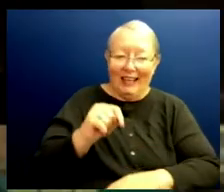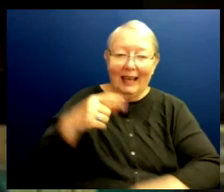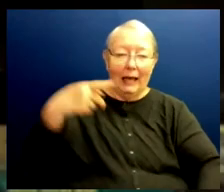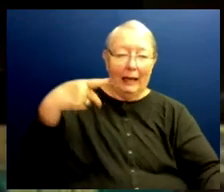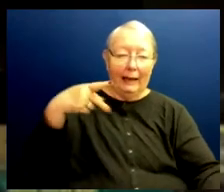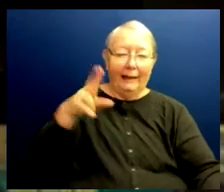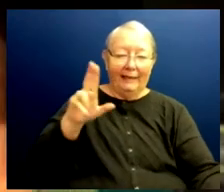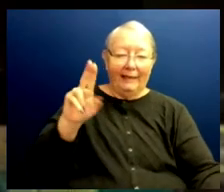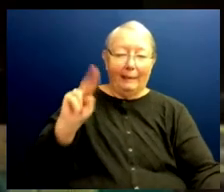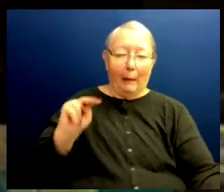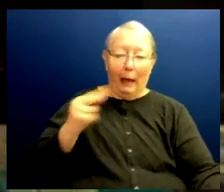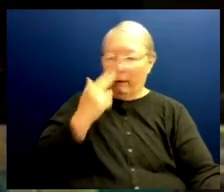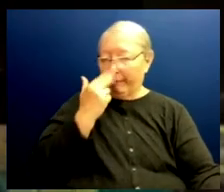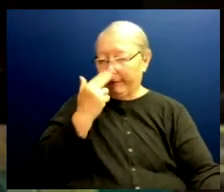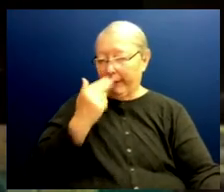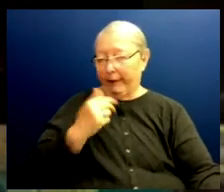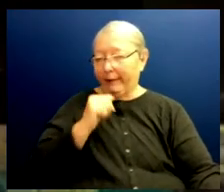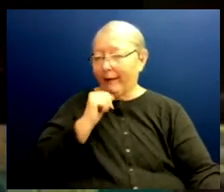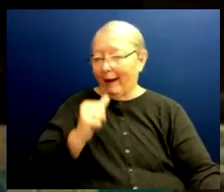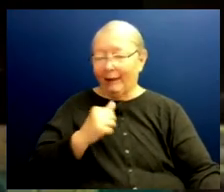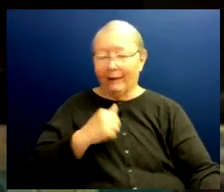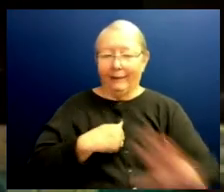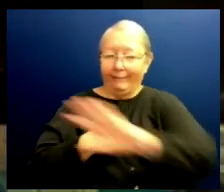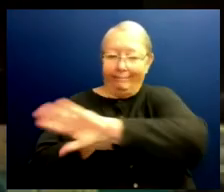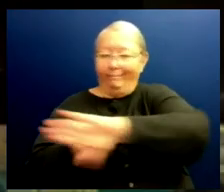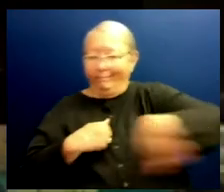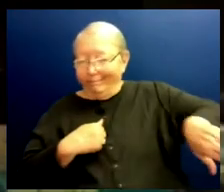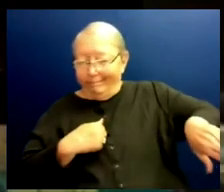Yeah. Well, let's go to the next question then.